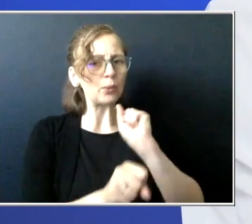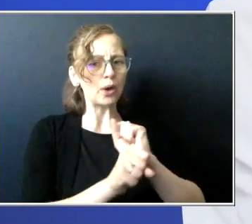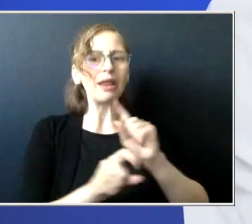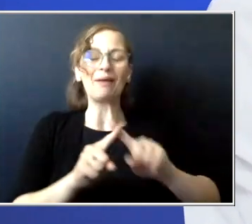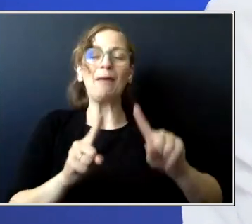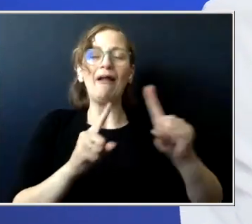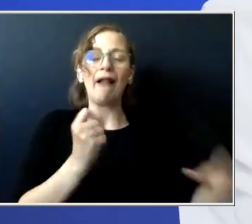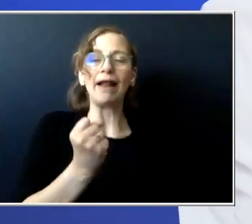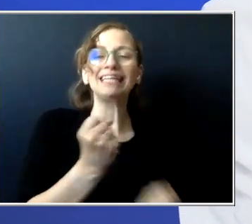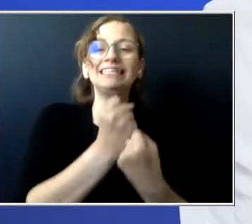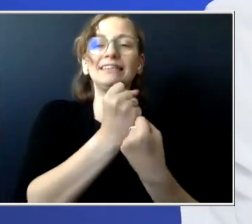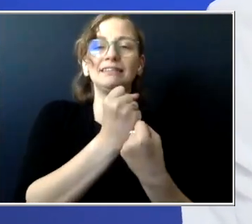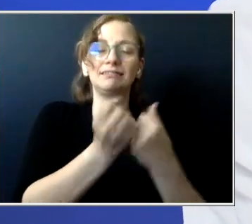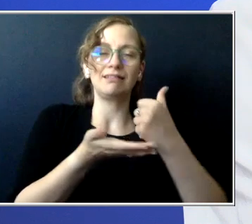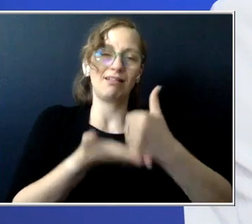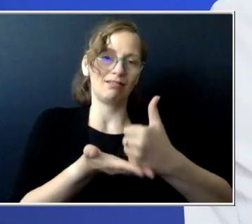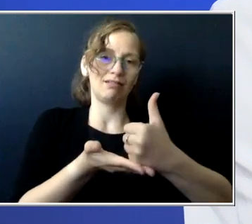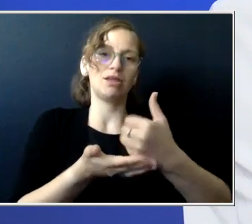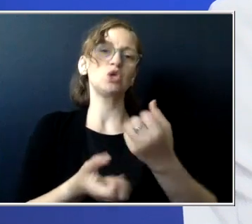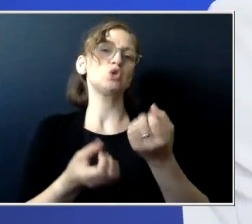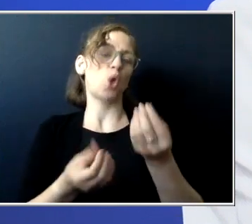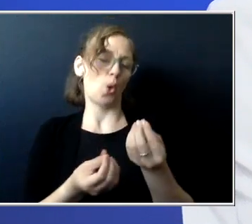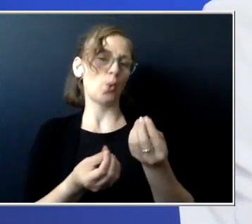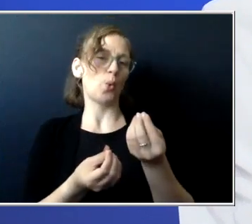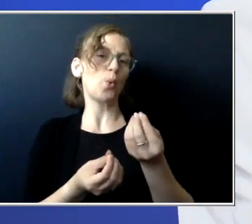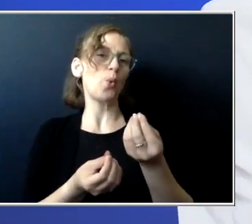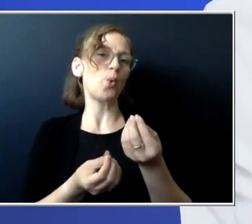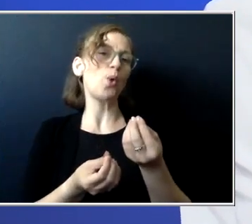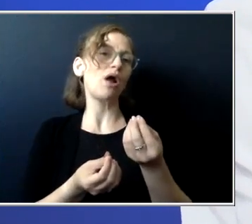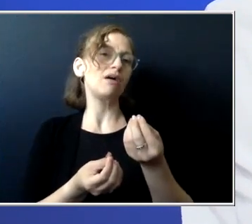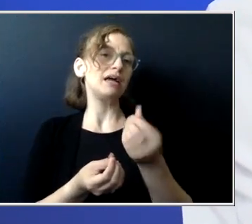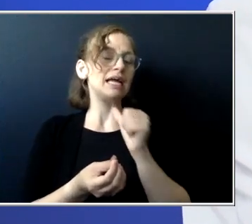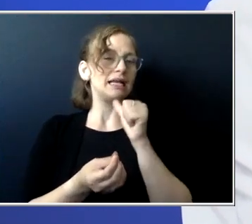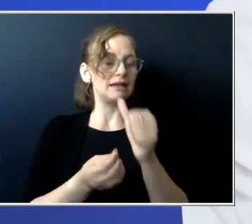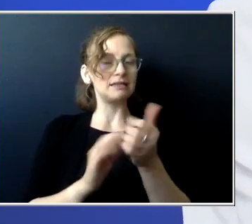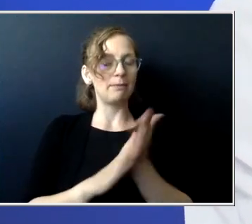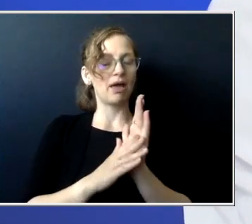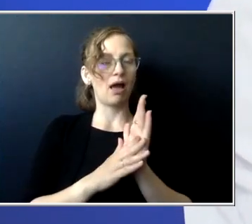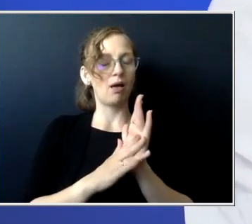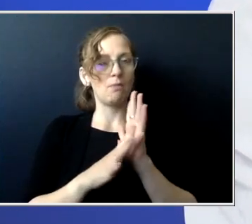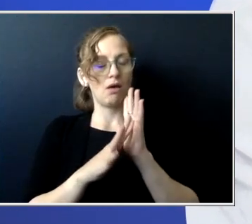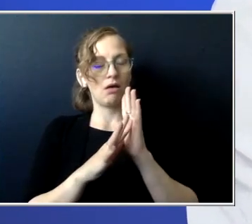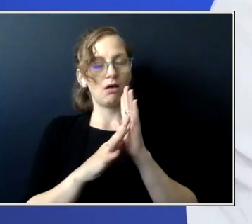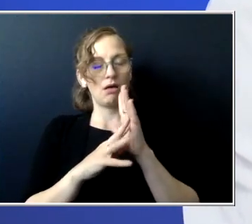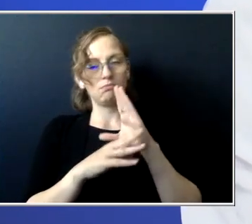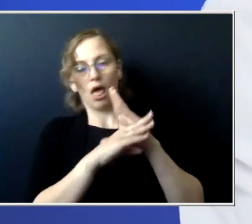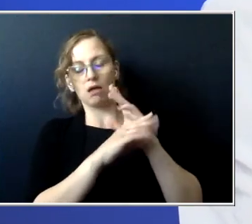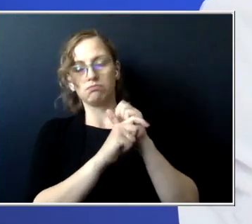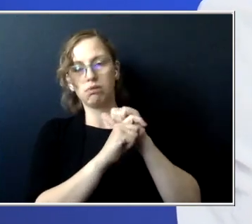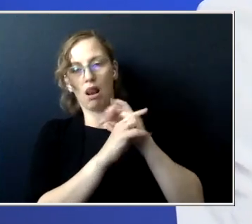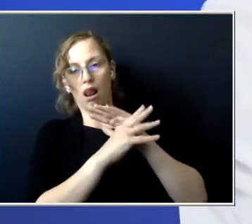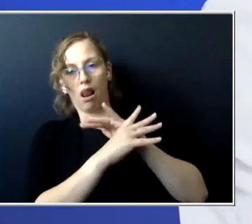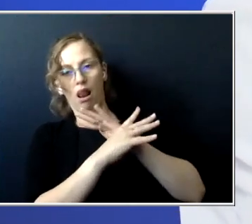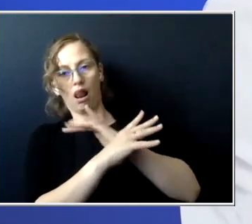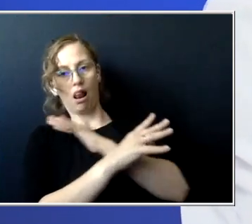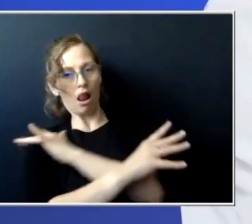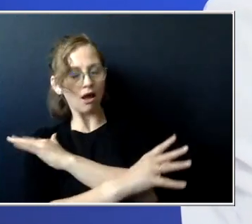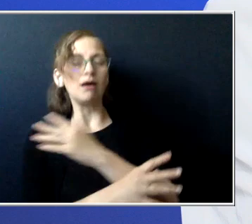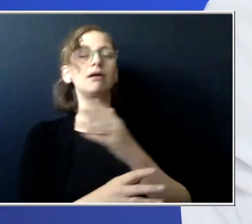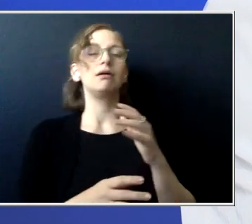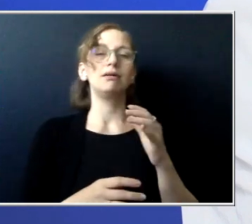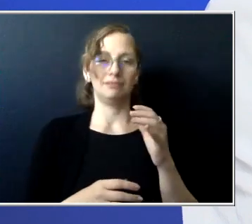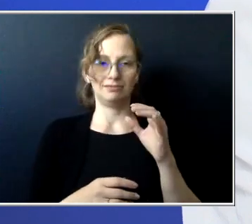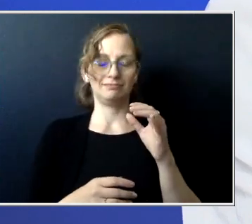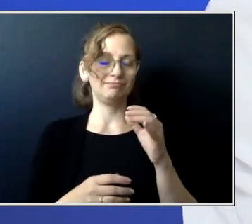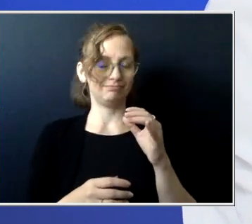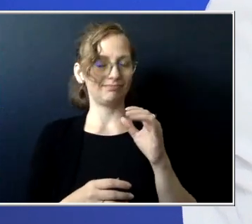prevents congestion, prevents the issues that we were talking about the fatigue and the shortness of breath from the pressure backing up and going to the